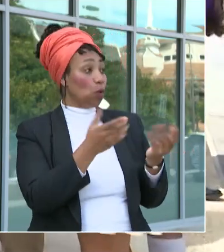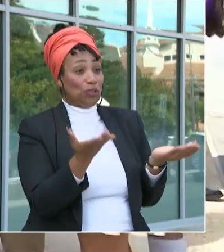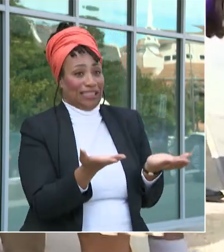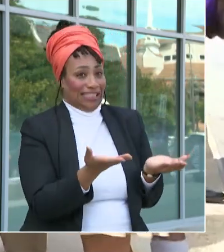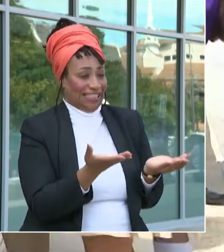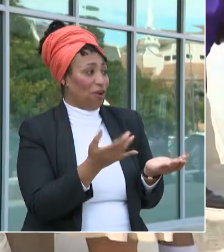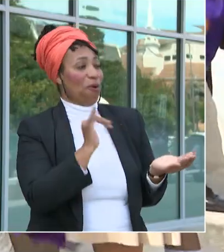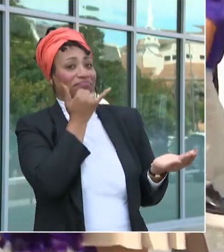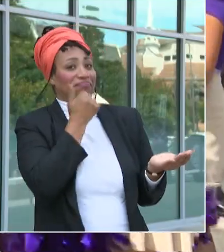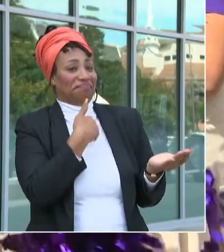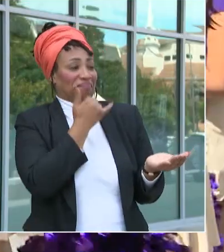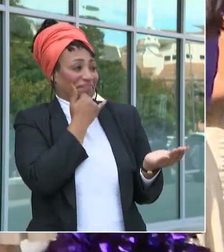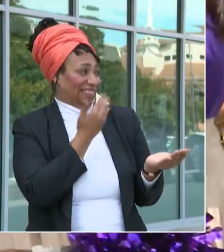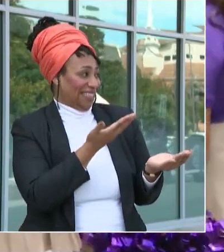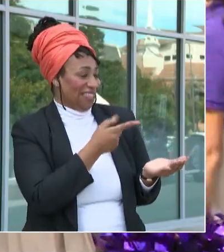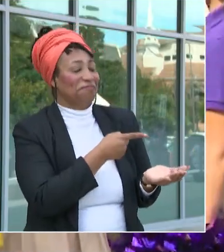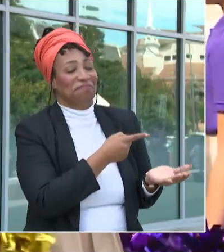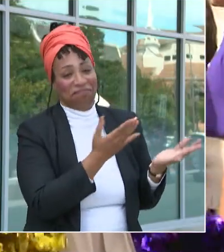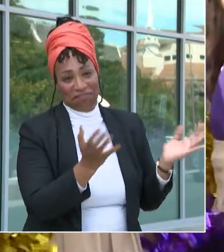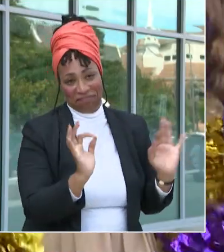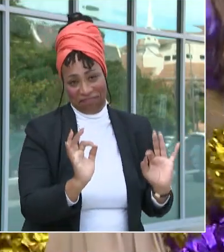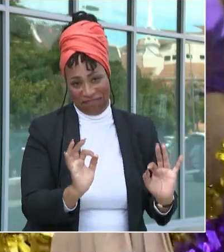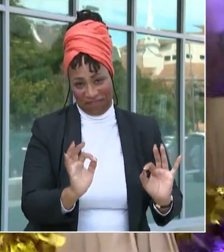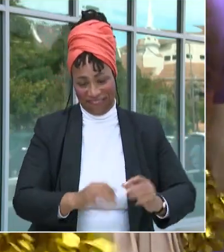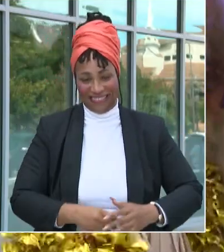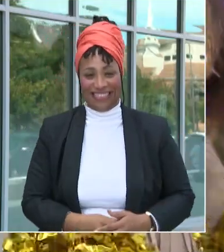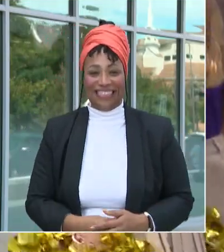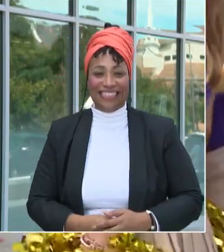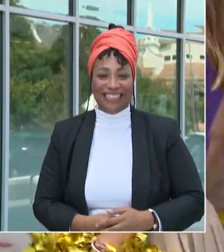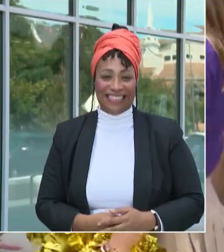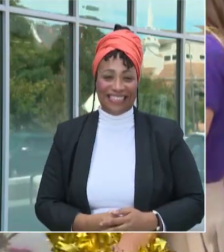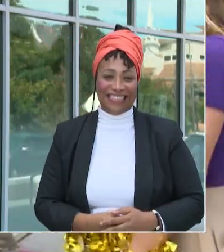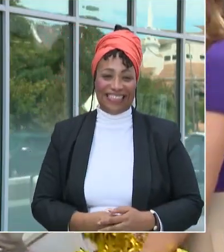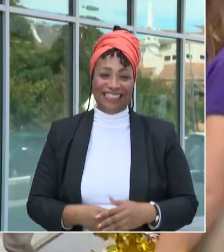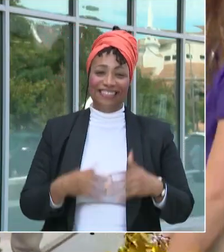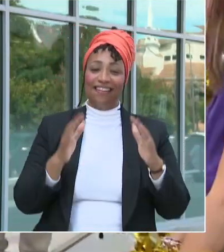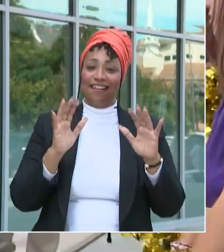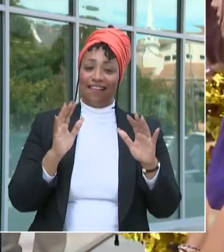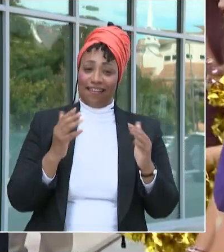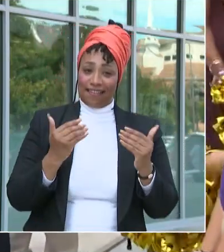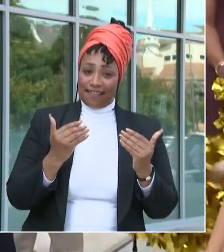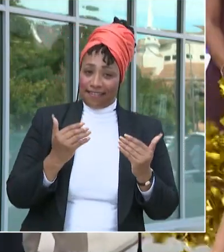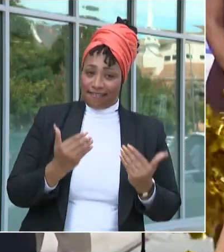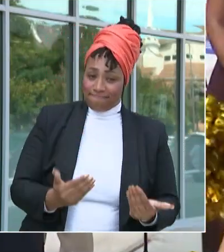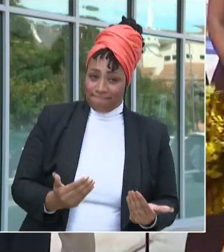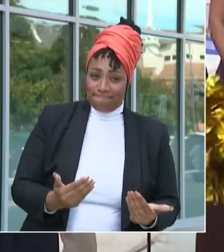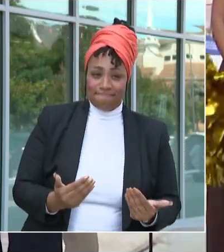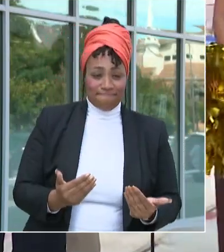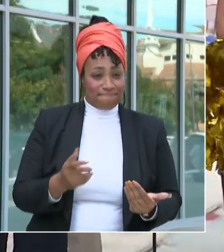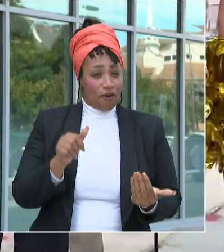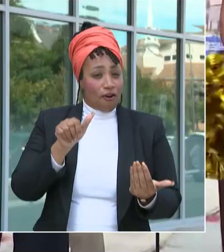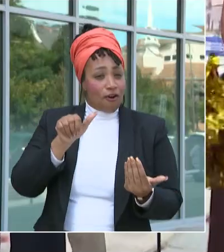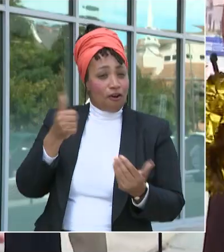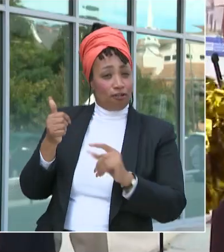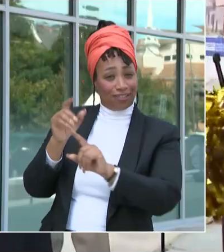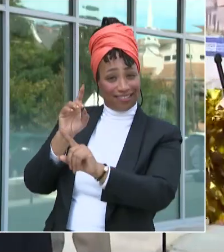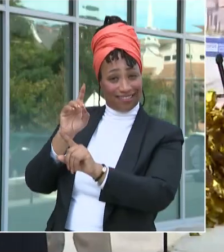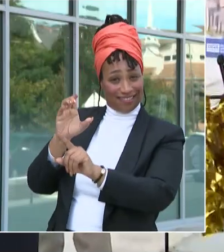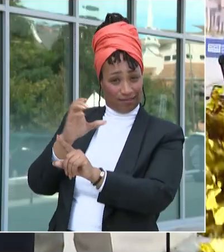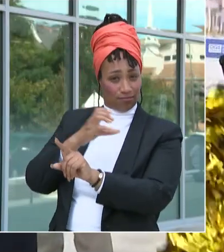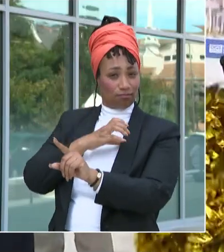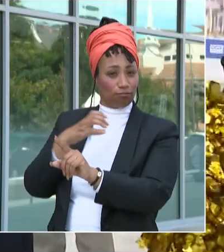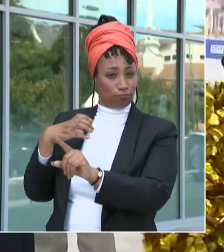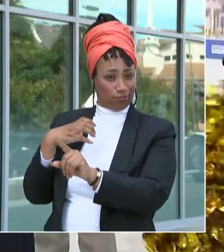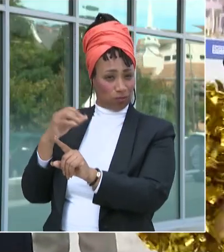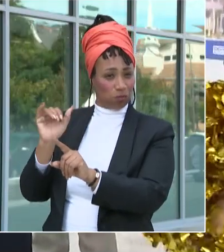At-large Councilmember Christina Henderson, who also did some QA/QC. She gave me a few calls. So I'm grateful for her eagle